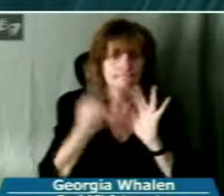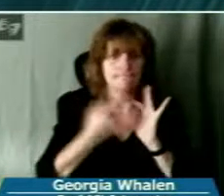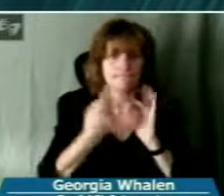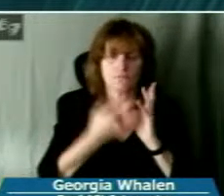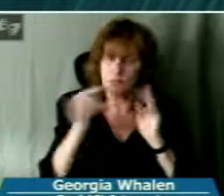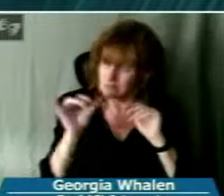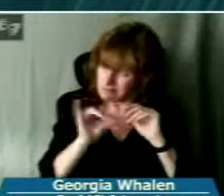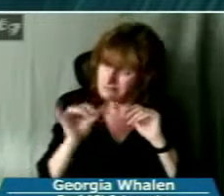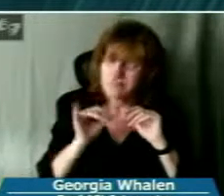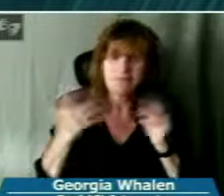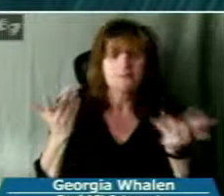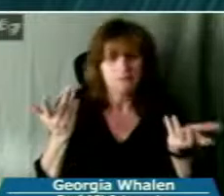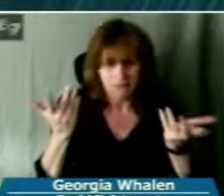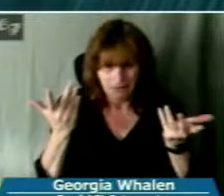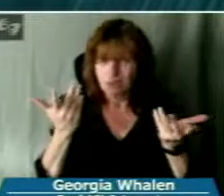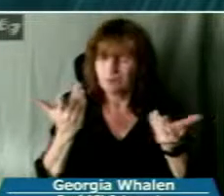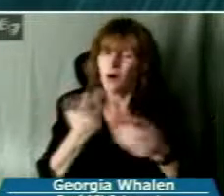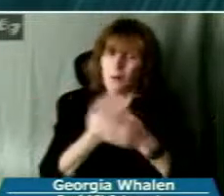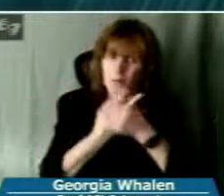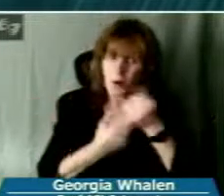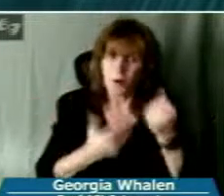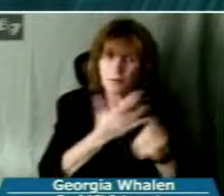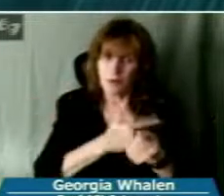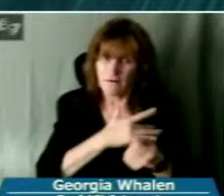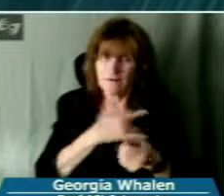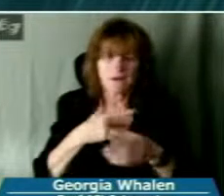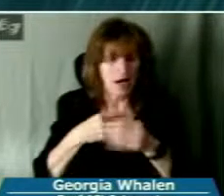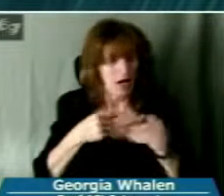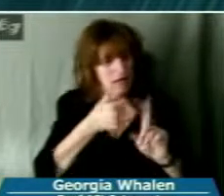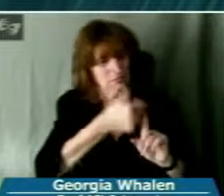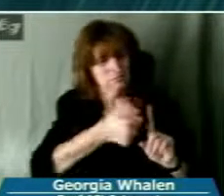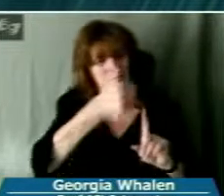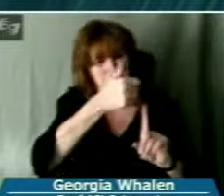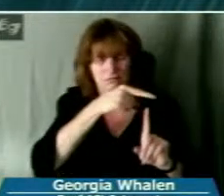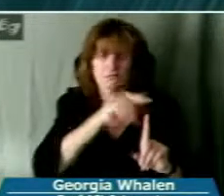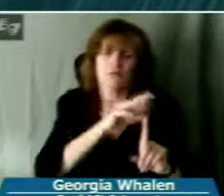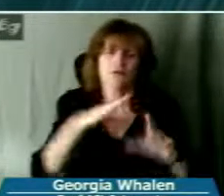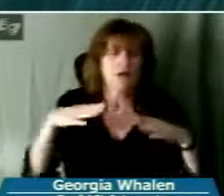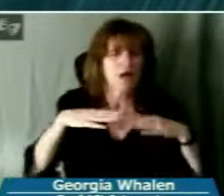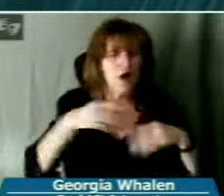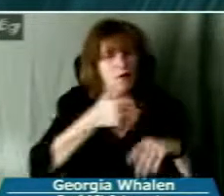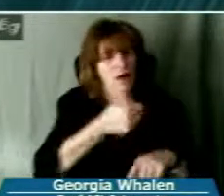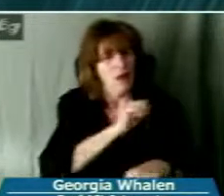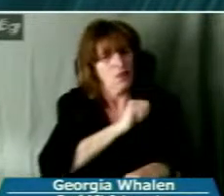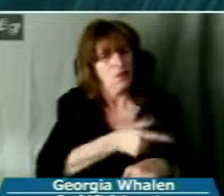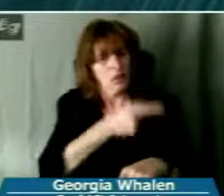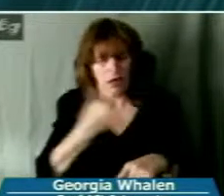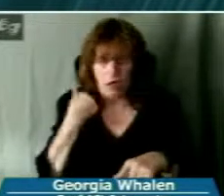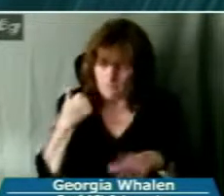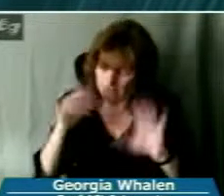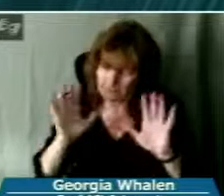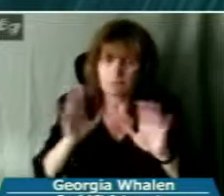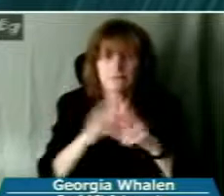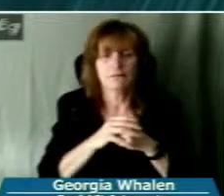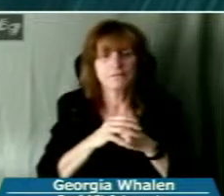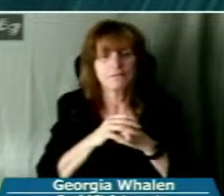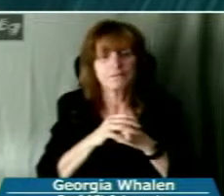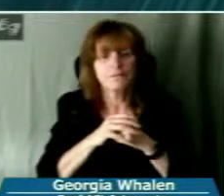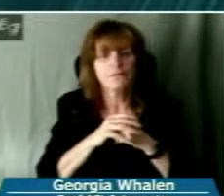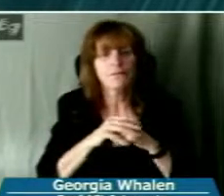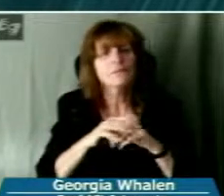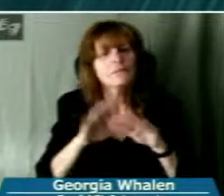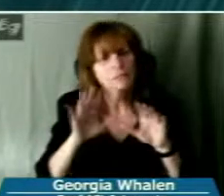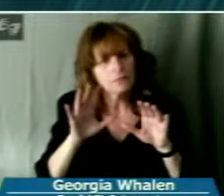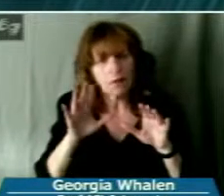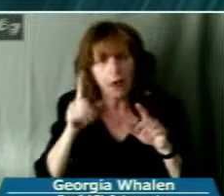so they're the best to speak to those. So I think that's probably as much as I'll say at this point, but I know, Rob, you know, want to talk